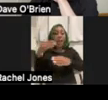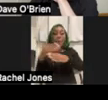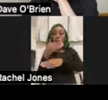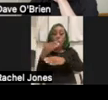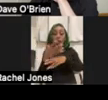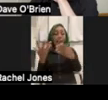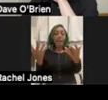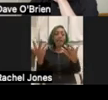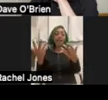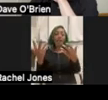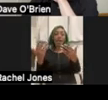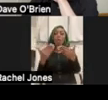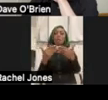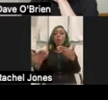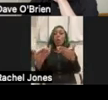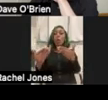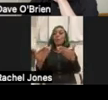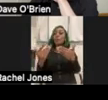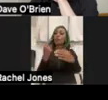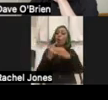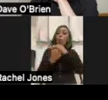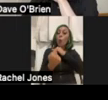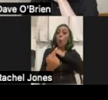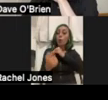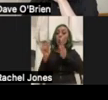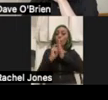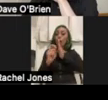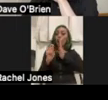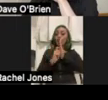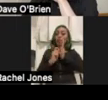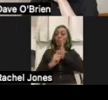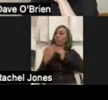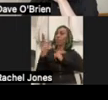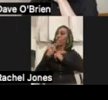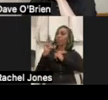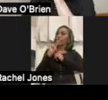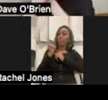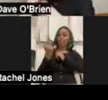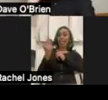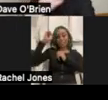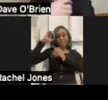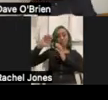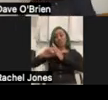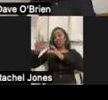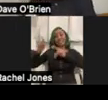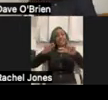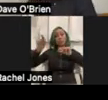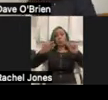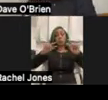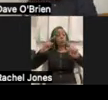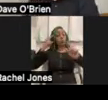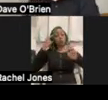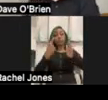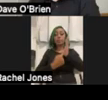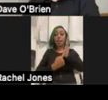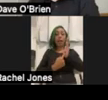more autobiographical narratives might come to the fore. But that's very much a choice that's made in that kind of initial selection